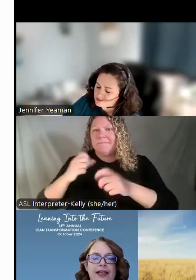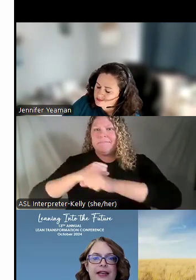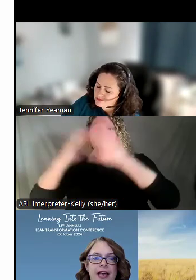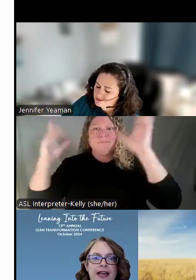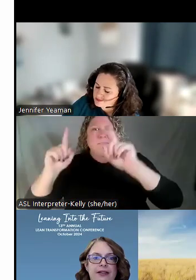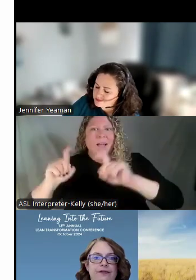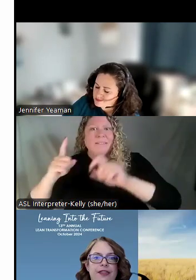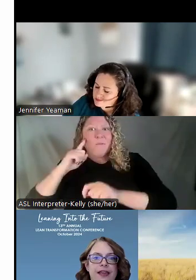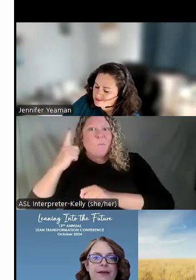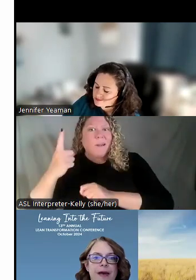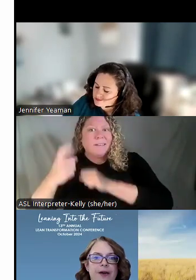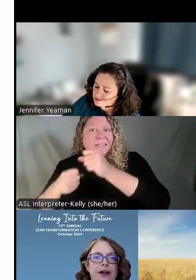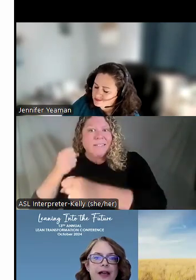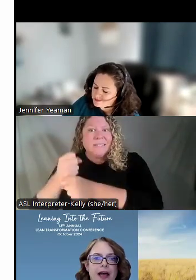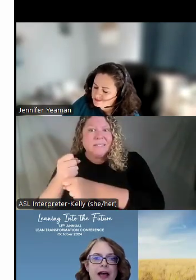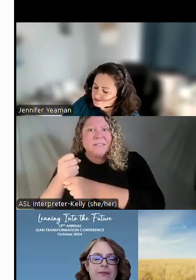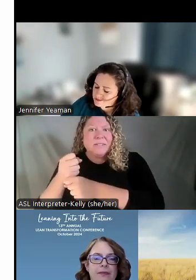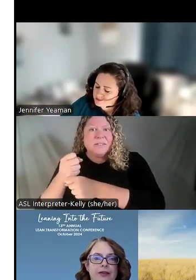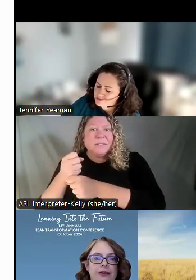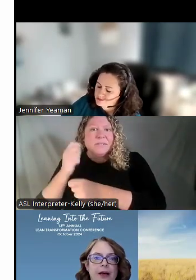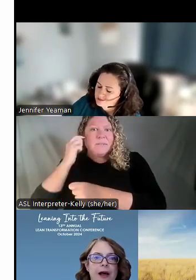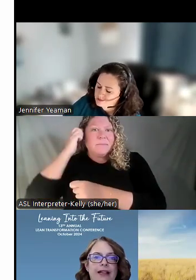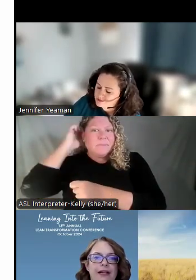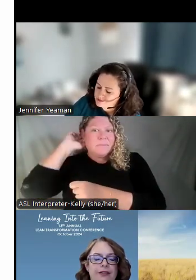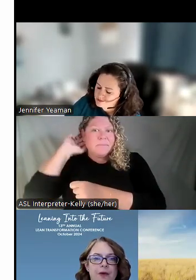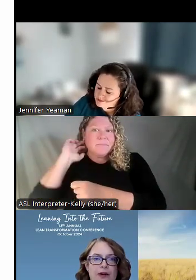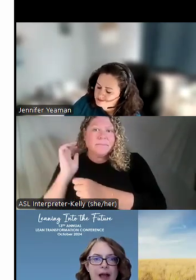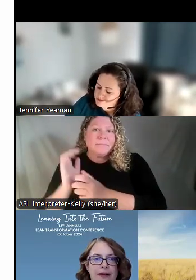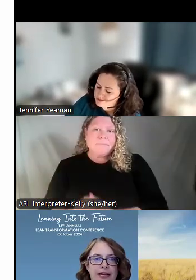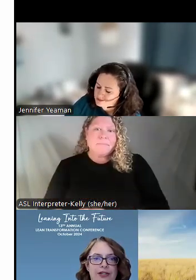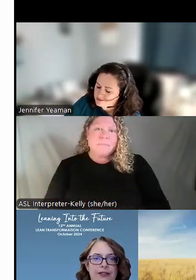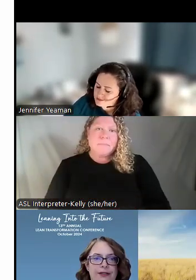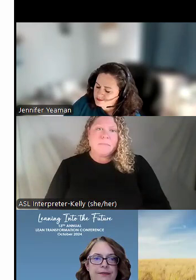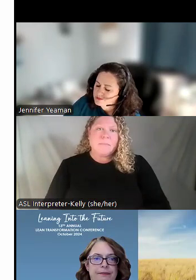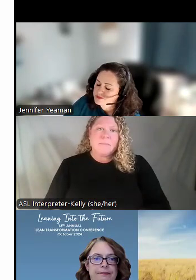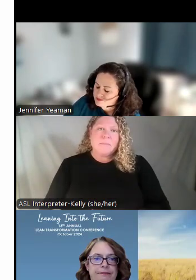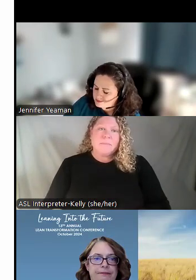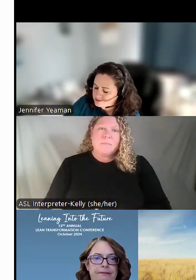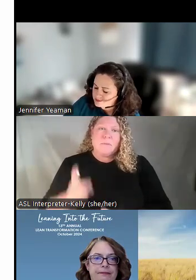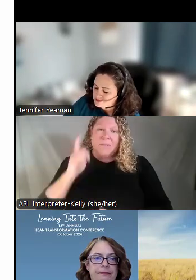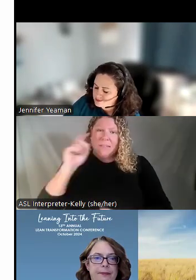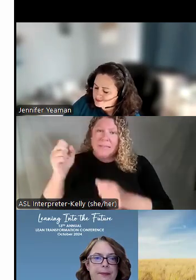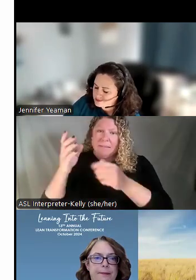how they can kind of think about a pilot in smaller applications?